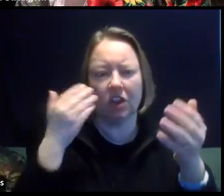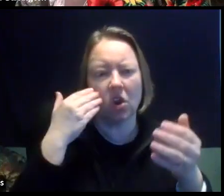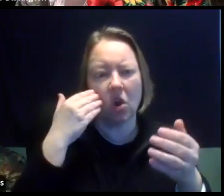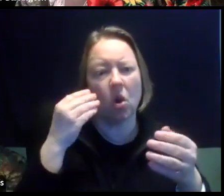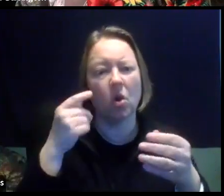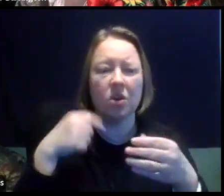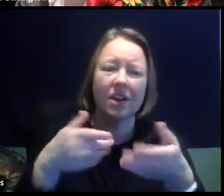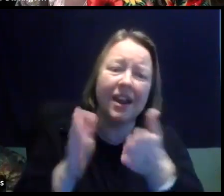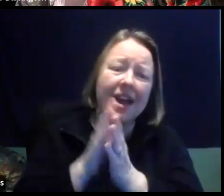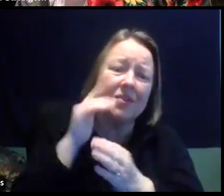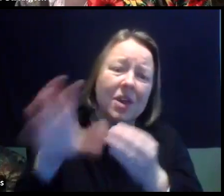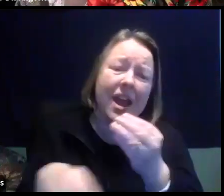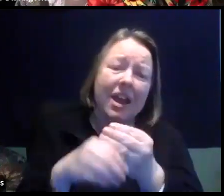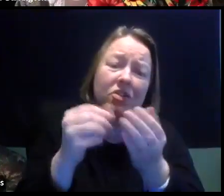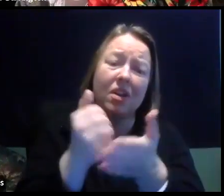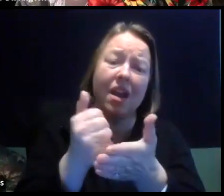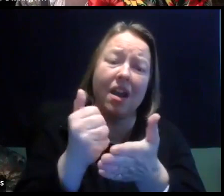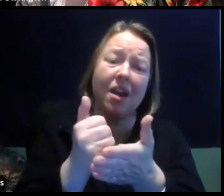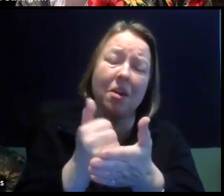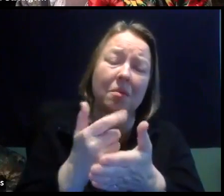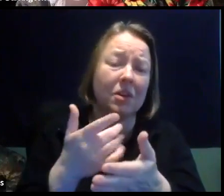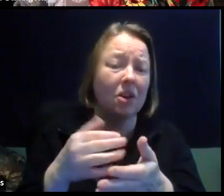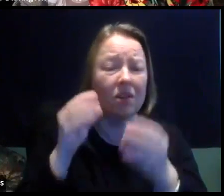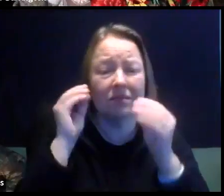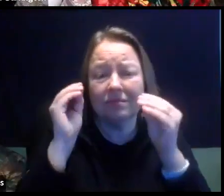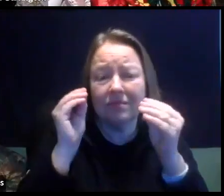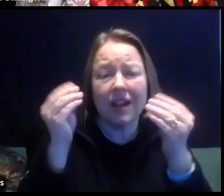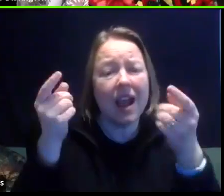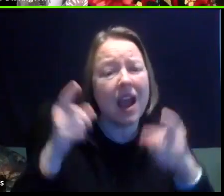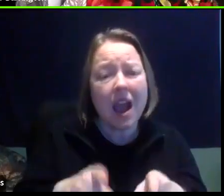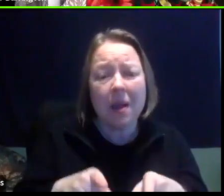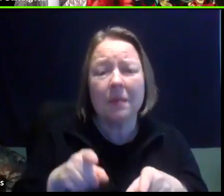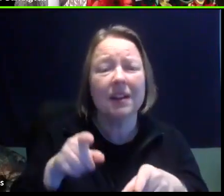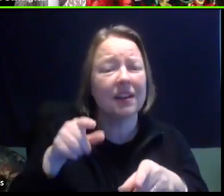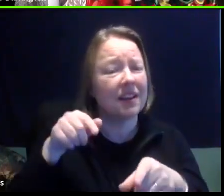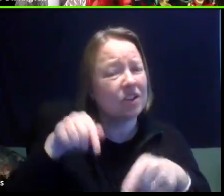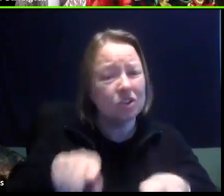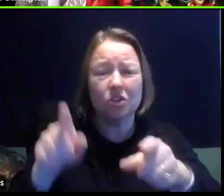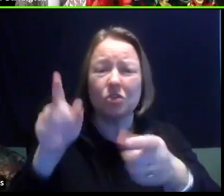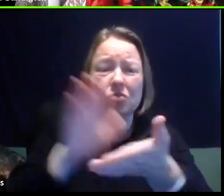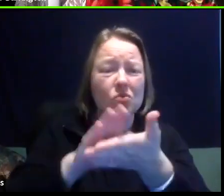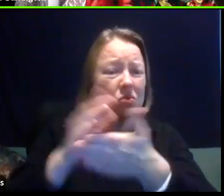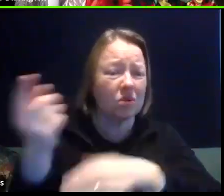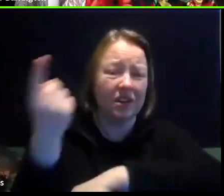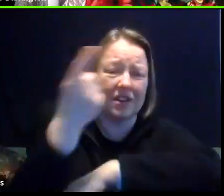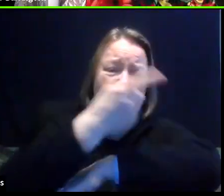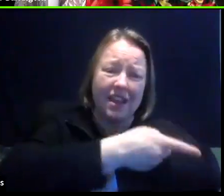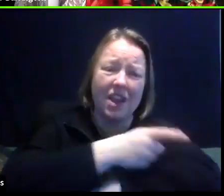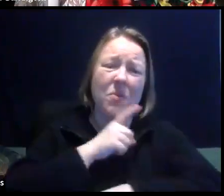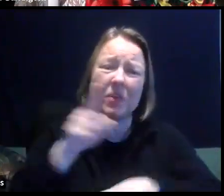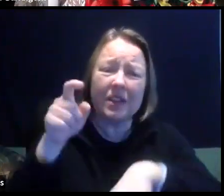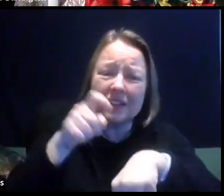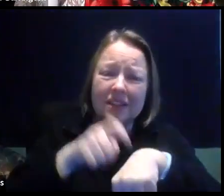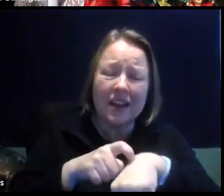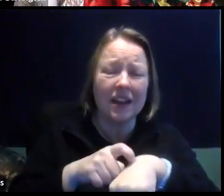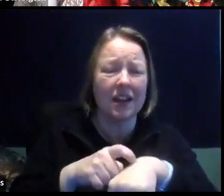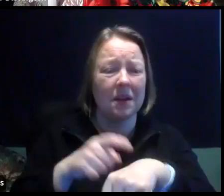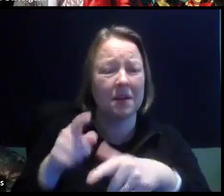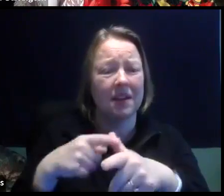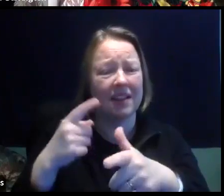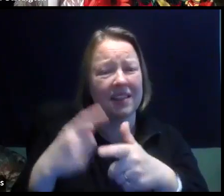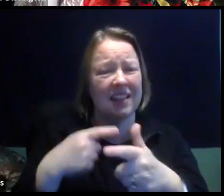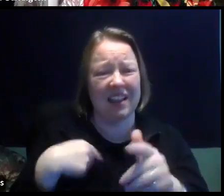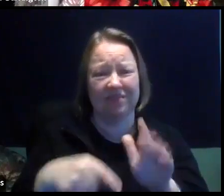help, instructions taking place in real time. Mm-hmm. Are benefited and advantaged by the questions